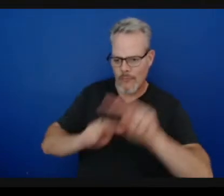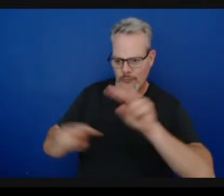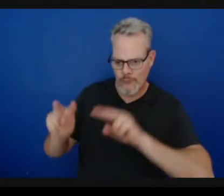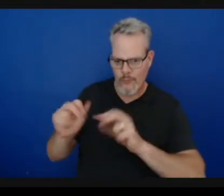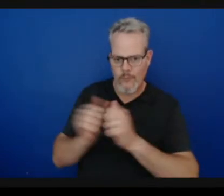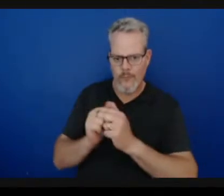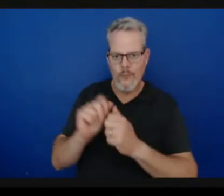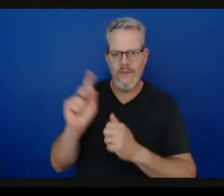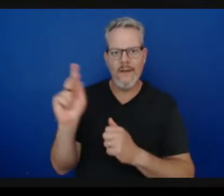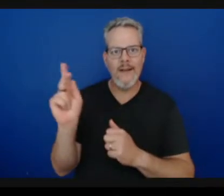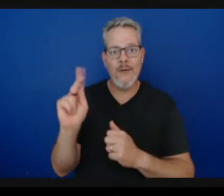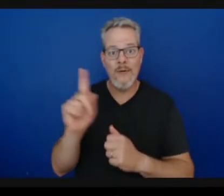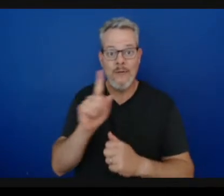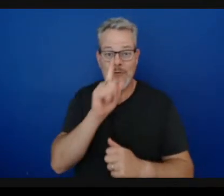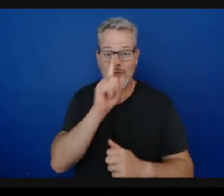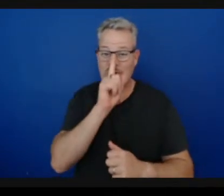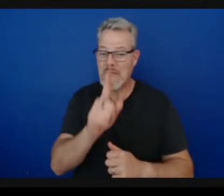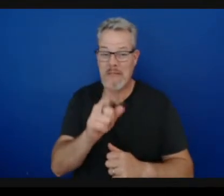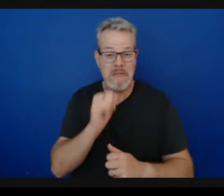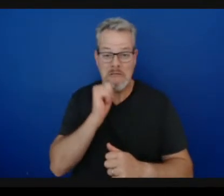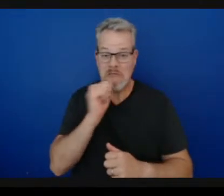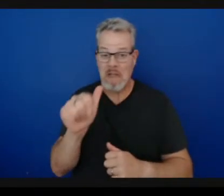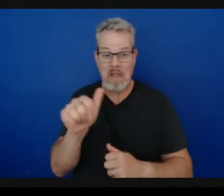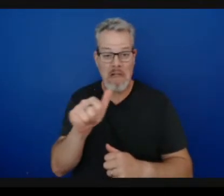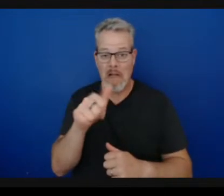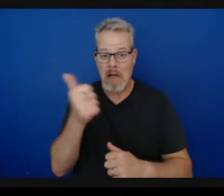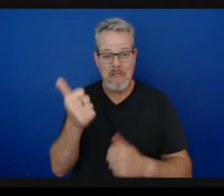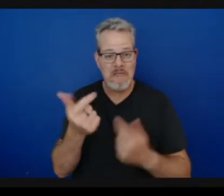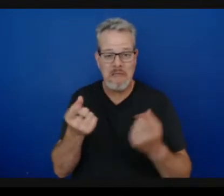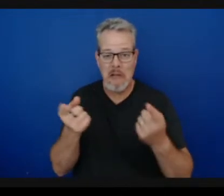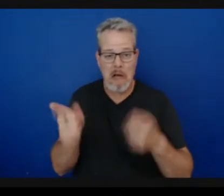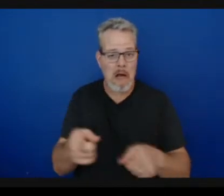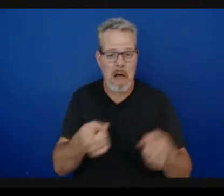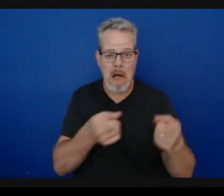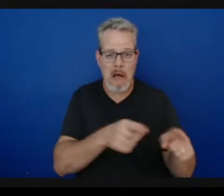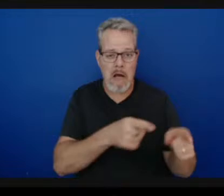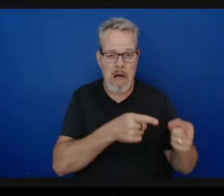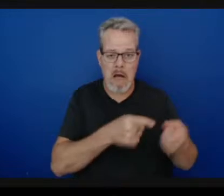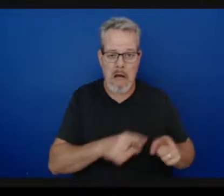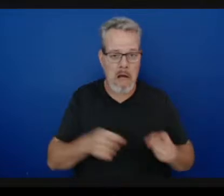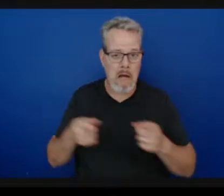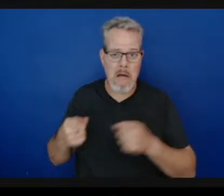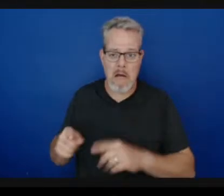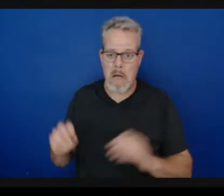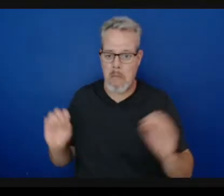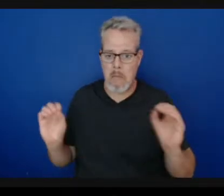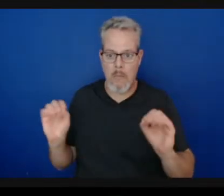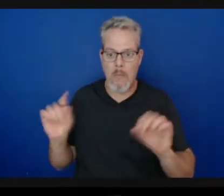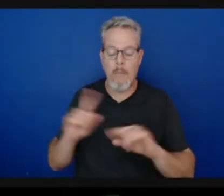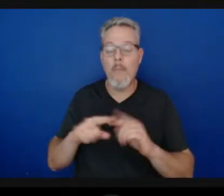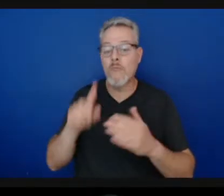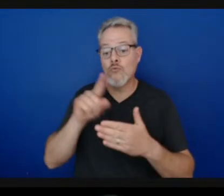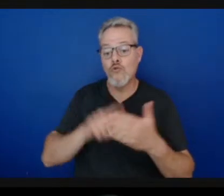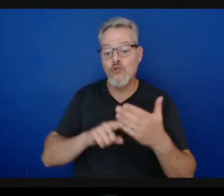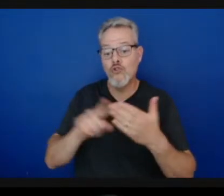not a whole lot of, not much else. We will, of course, check in on our gas